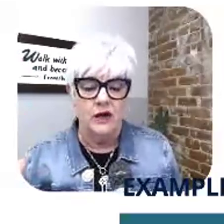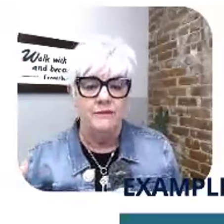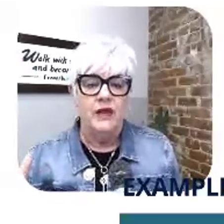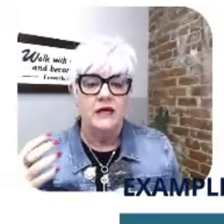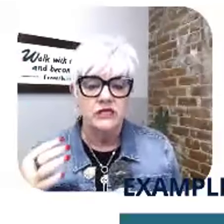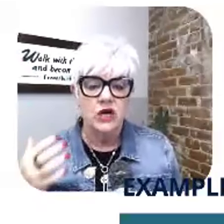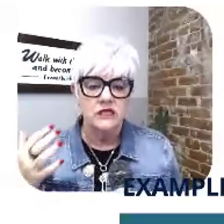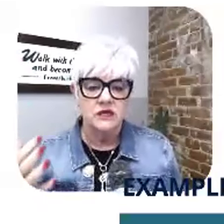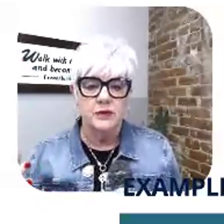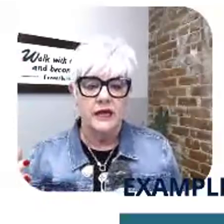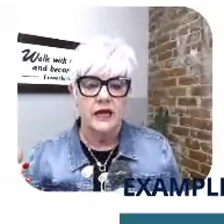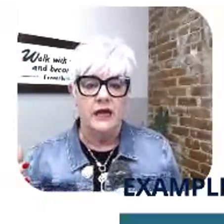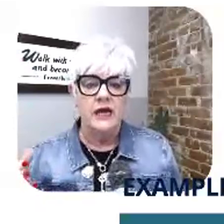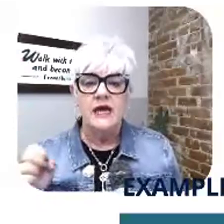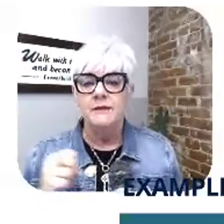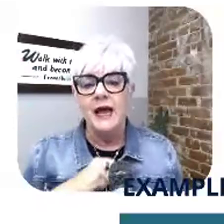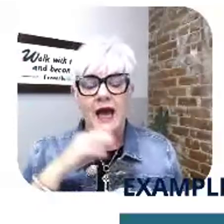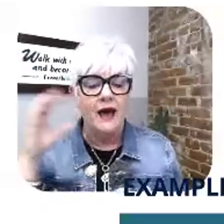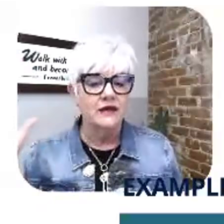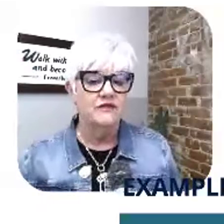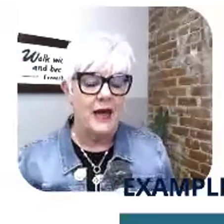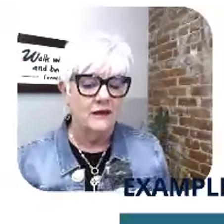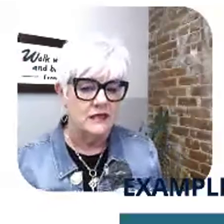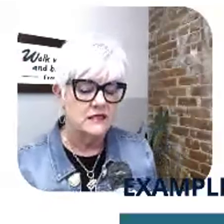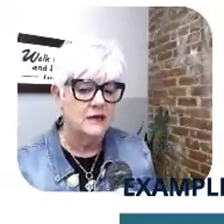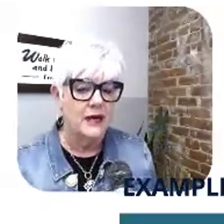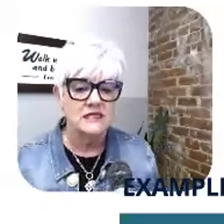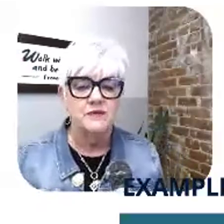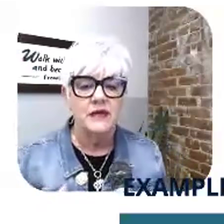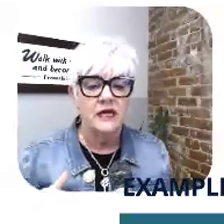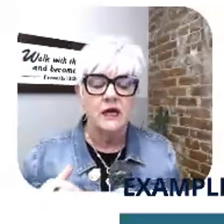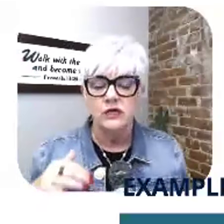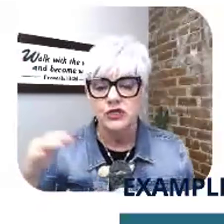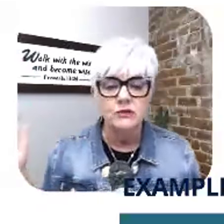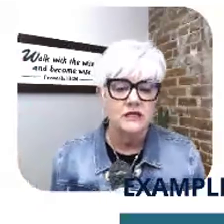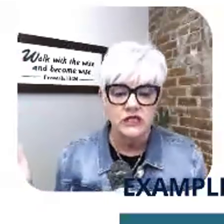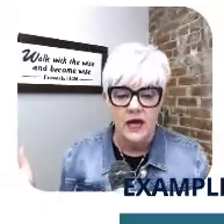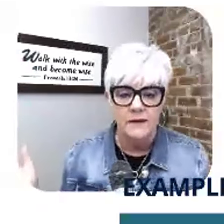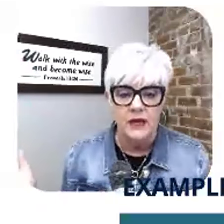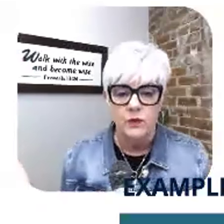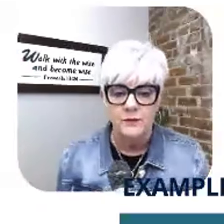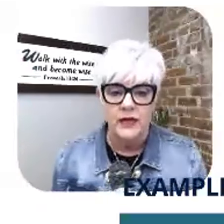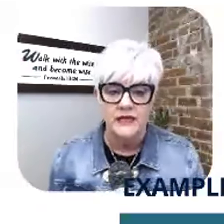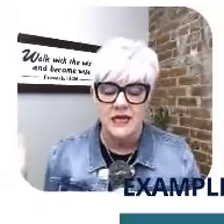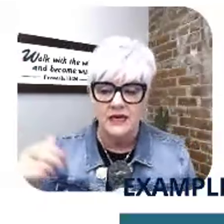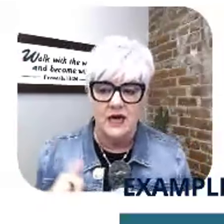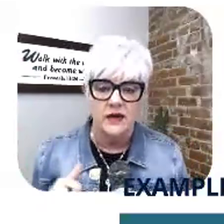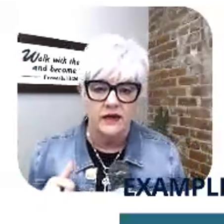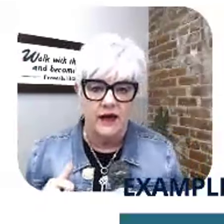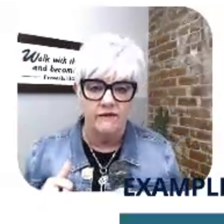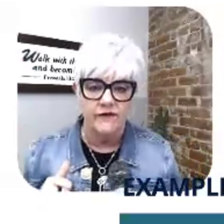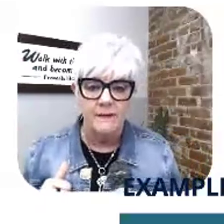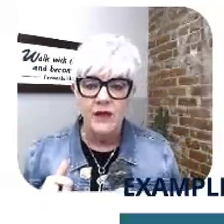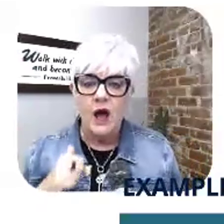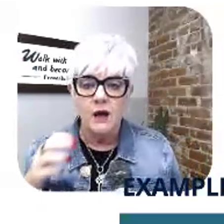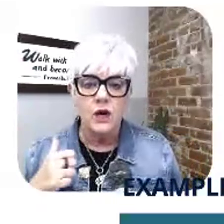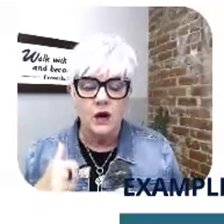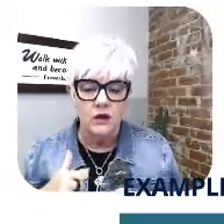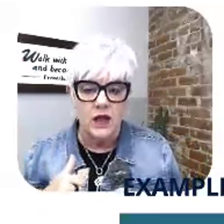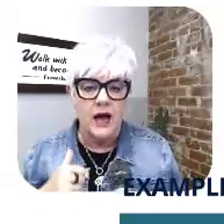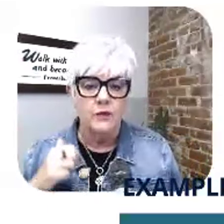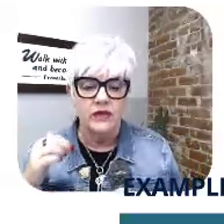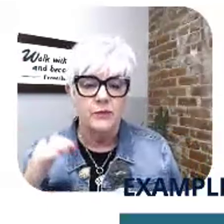calendar and start to plan. Am I out of balance? Am I spending too much time in one place and not enough? I